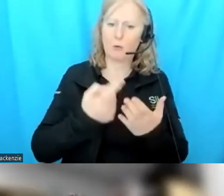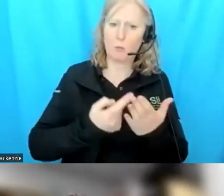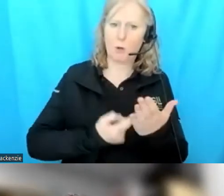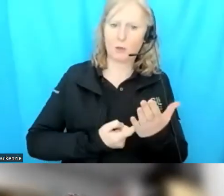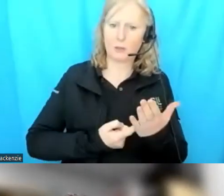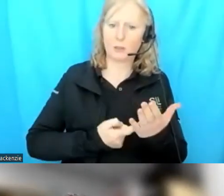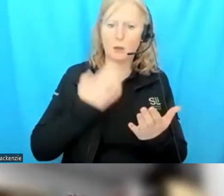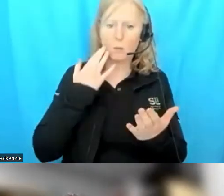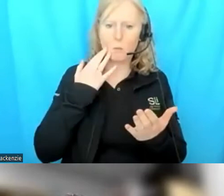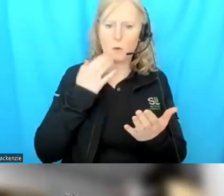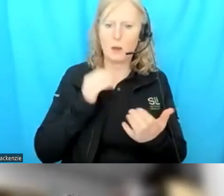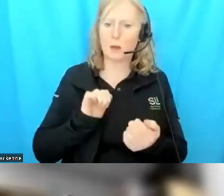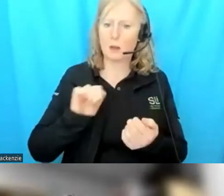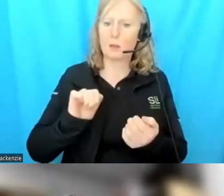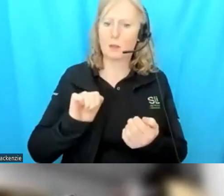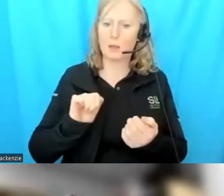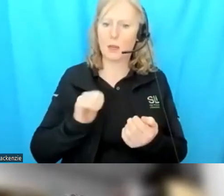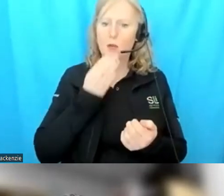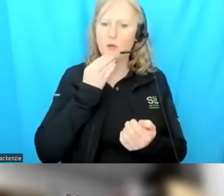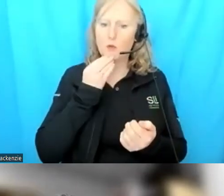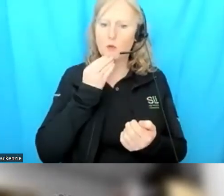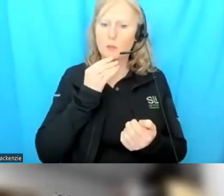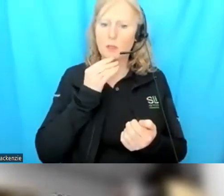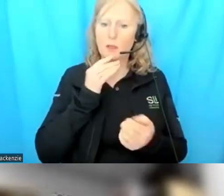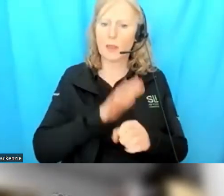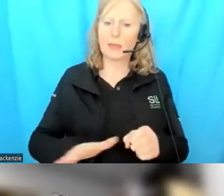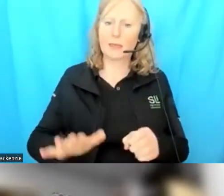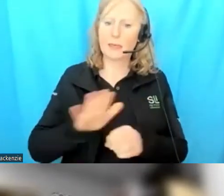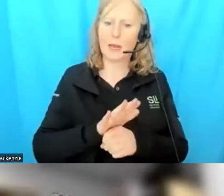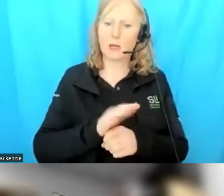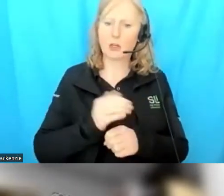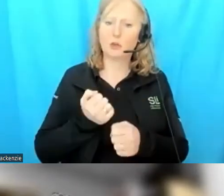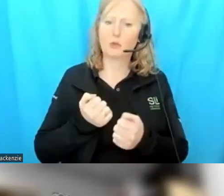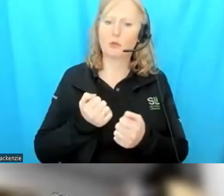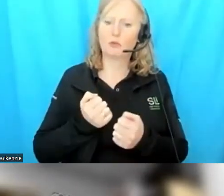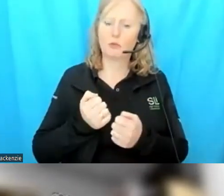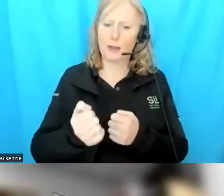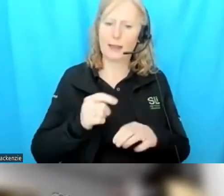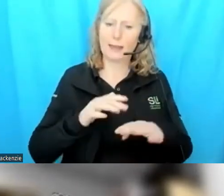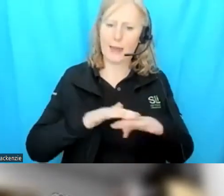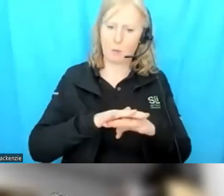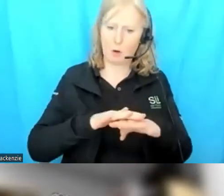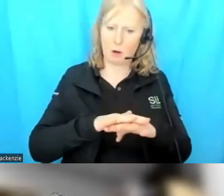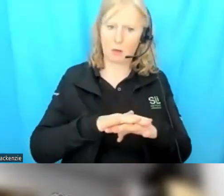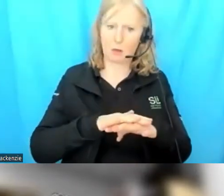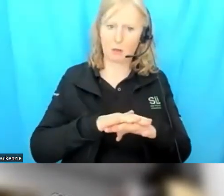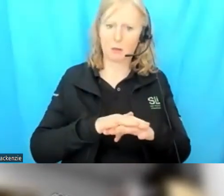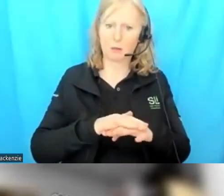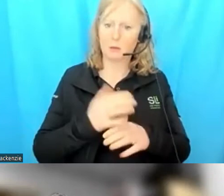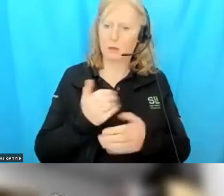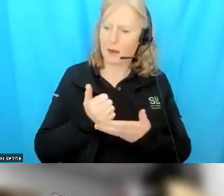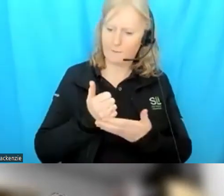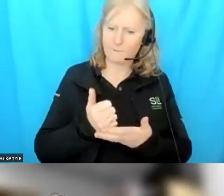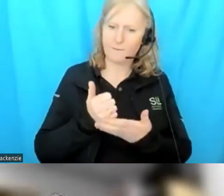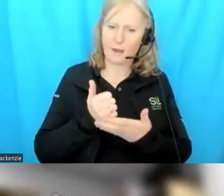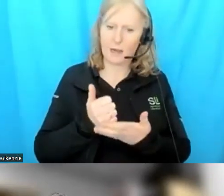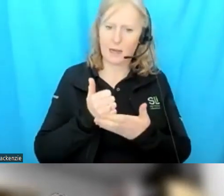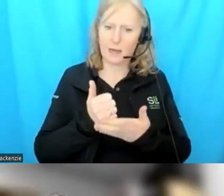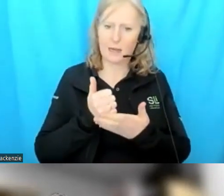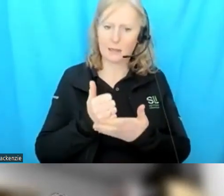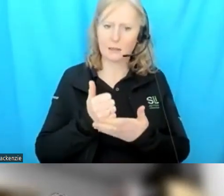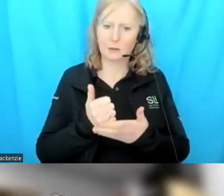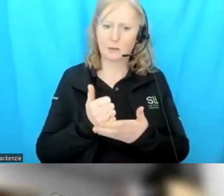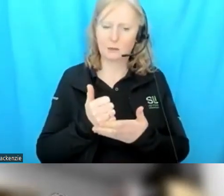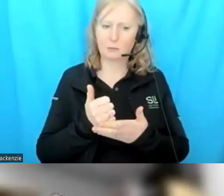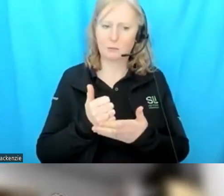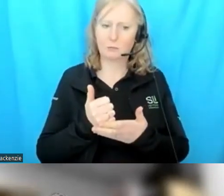of their network runs on the national rail network. And what we do is we advise them to look